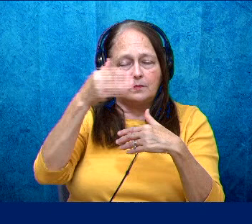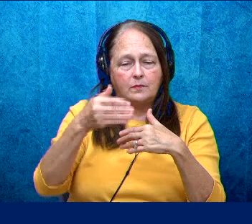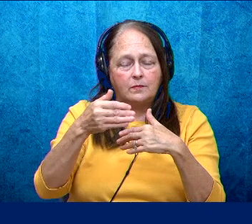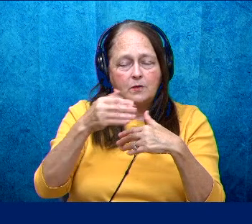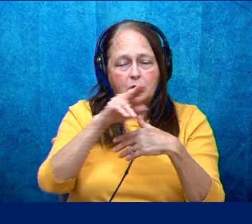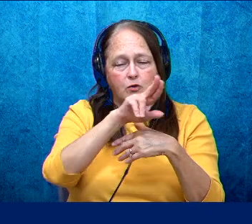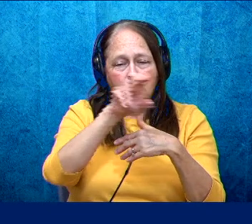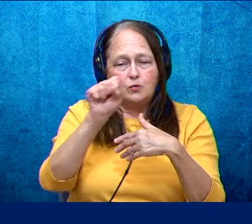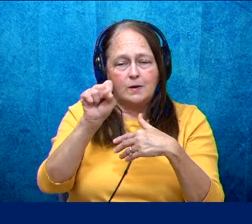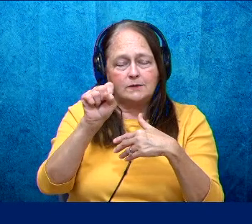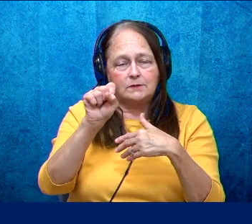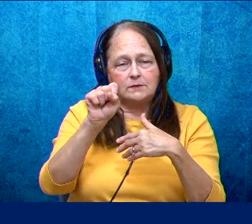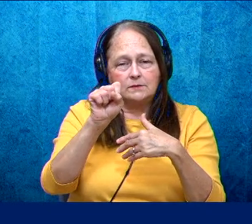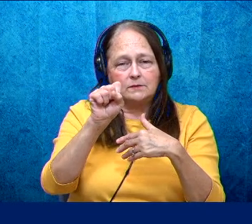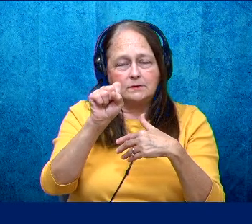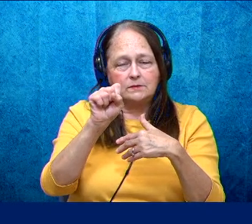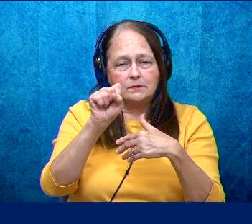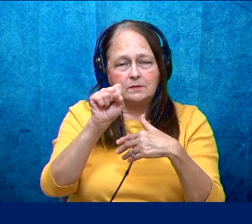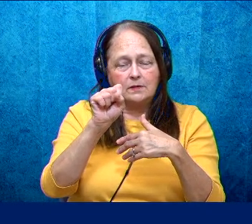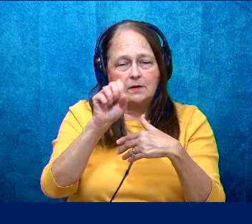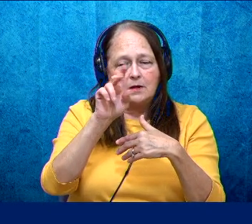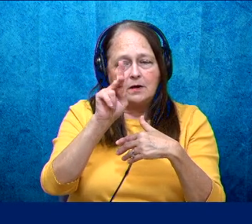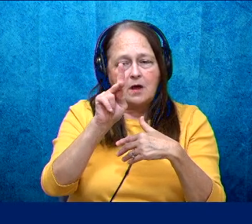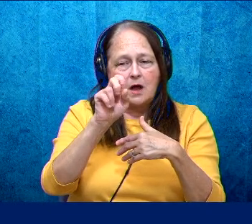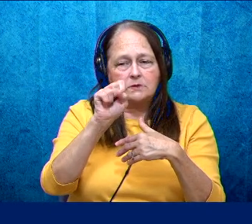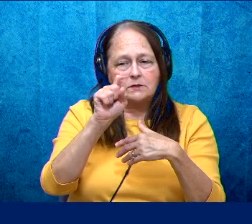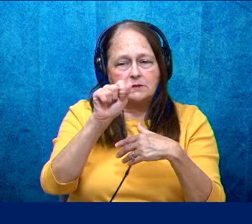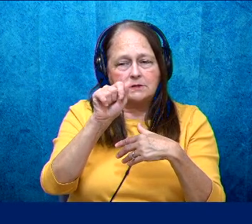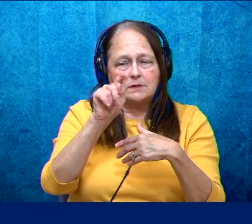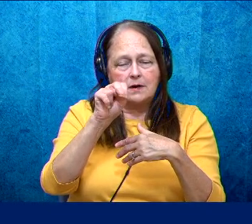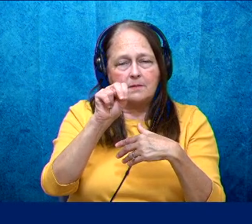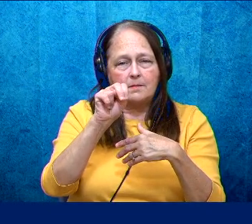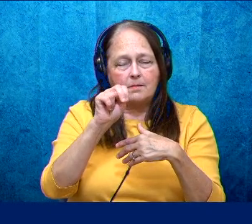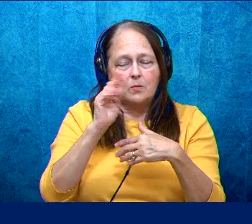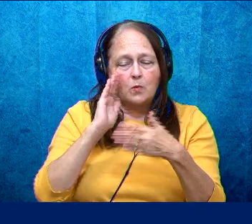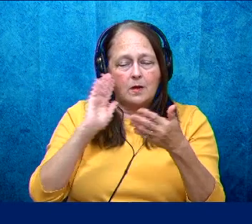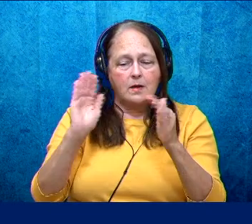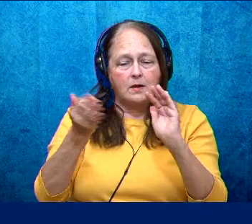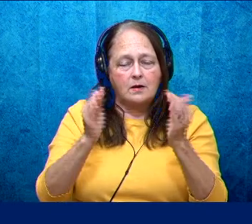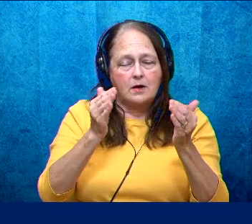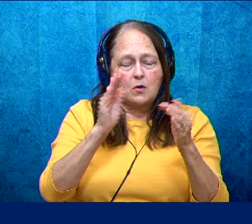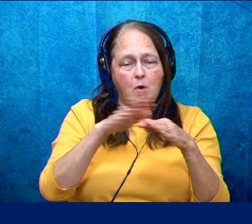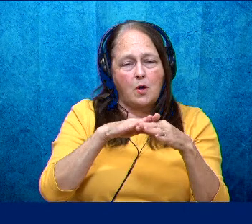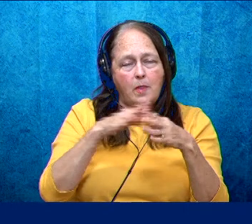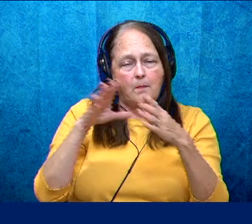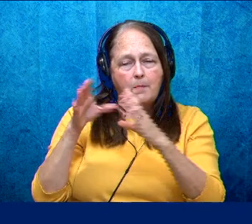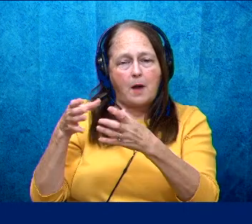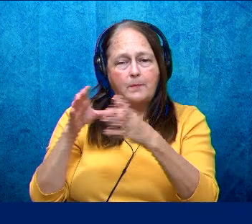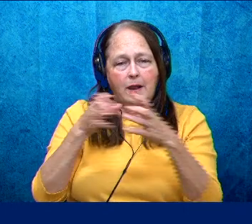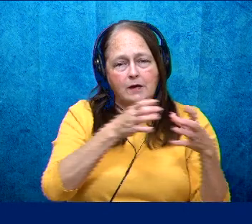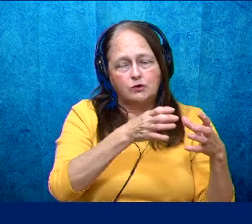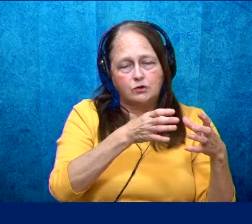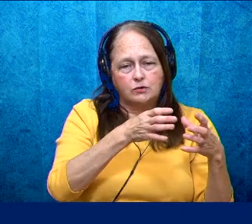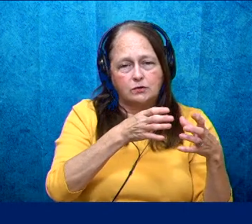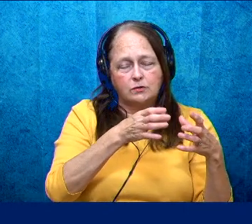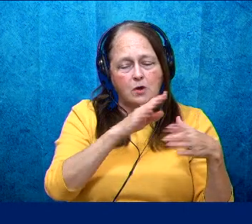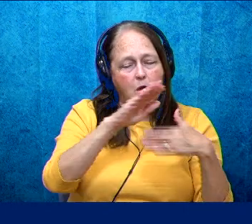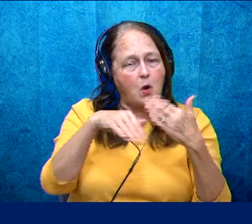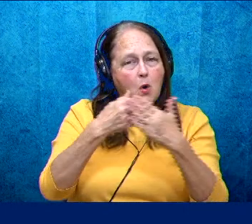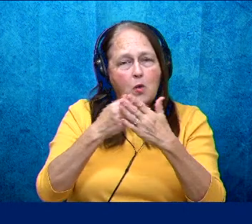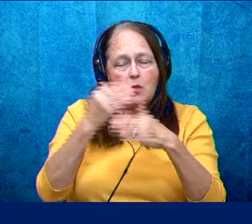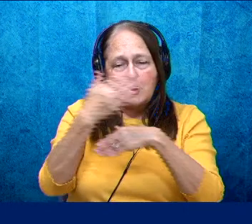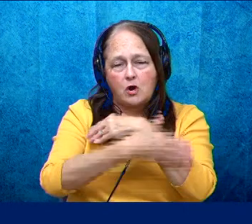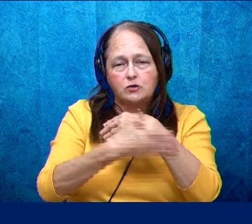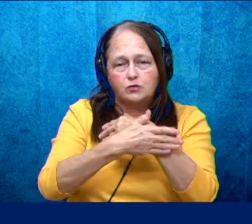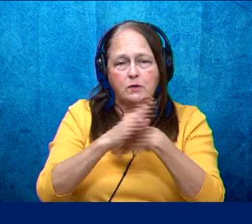the United States and then Kazakhstan. We can also compare them on population. Of all of these countries that we've